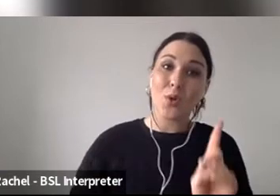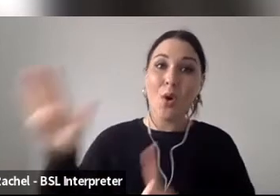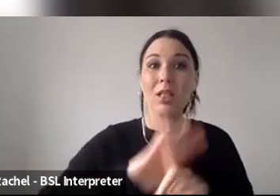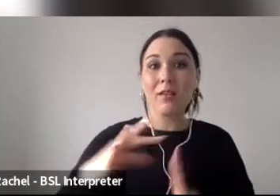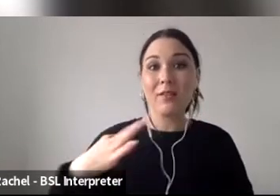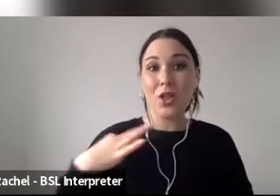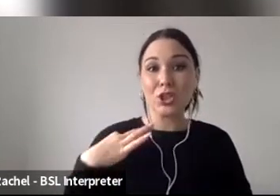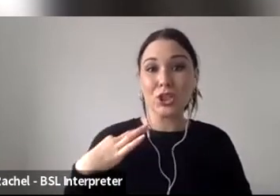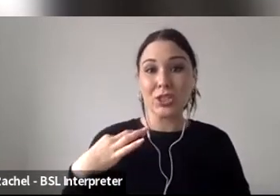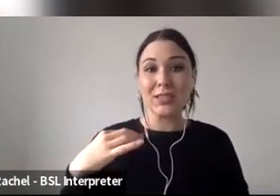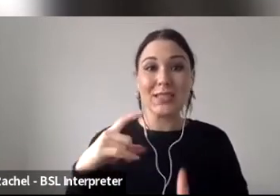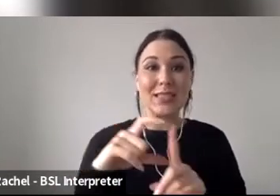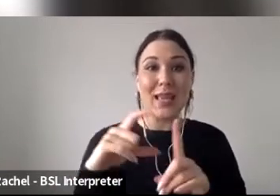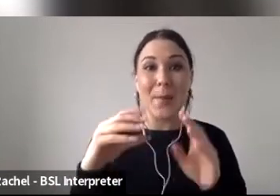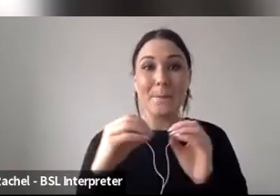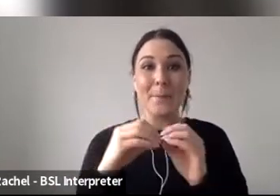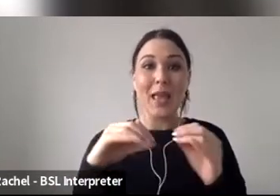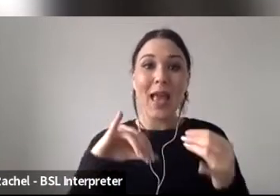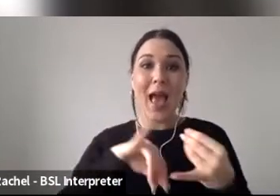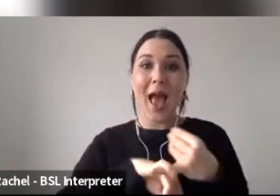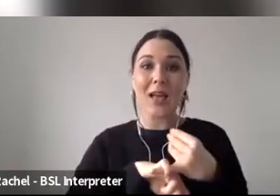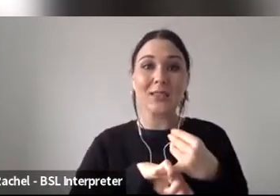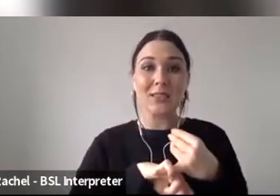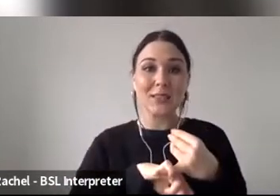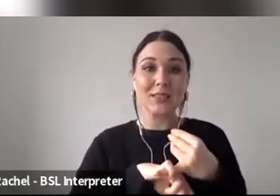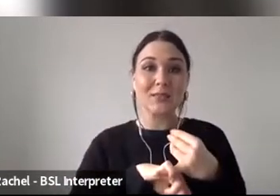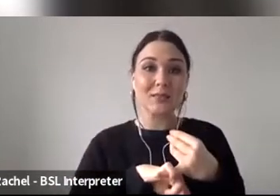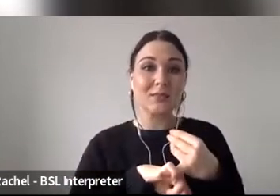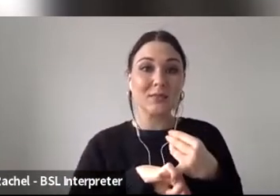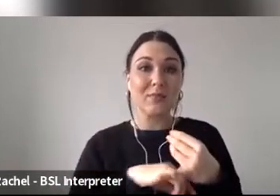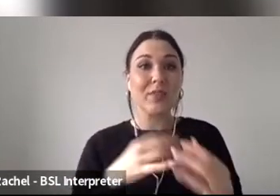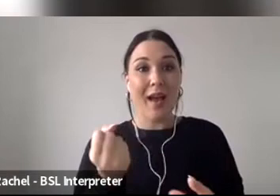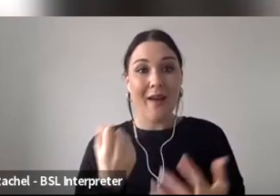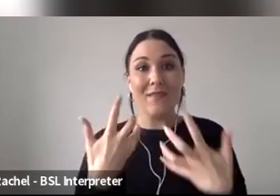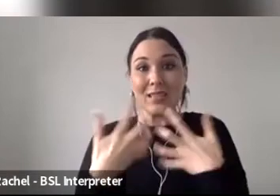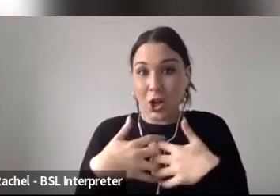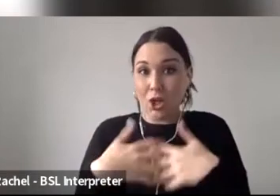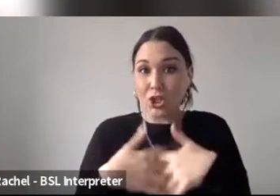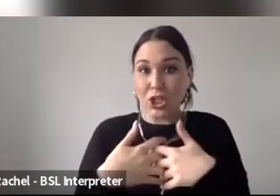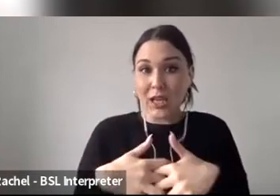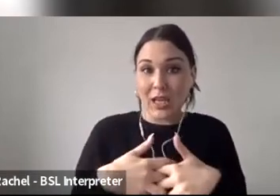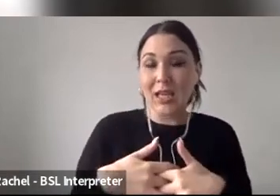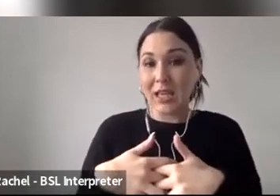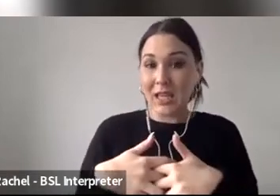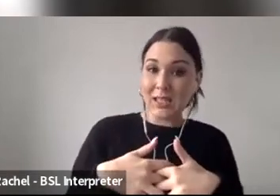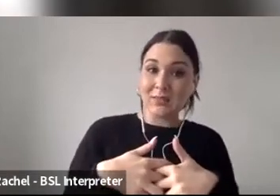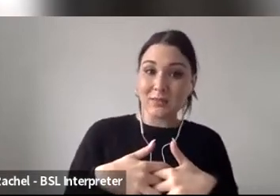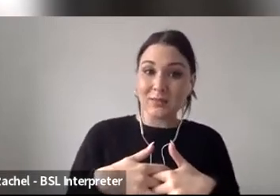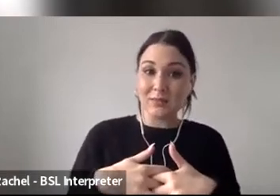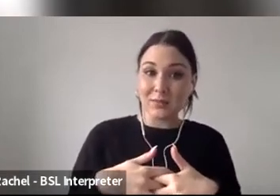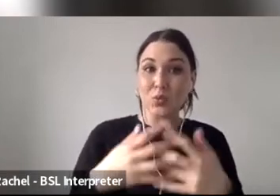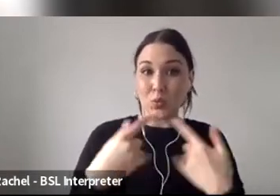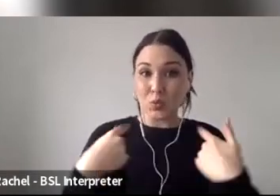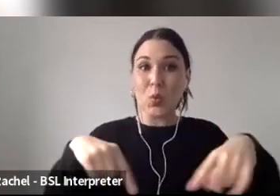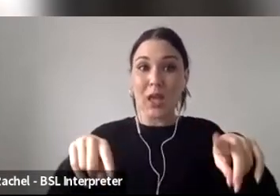DBS checked and and have technology, so we can